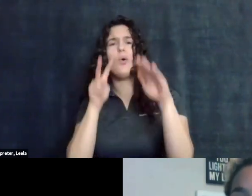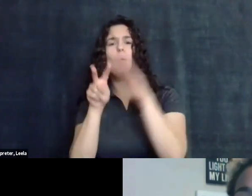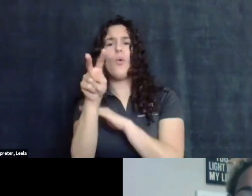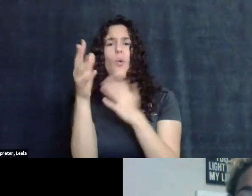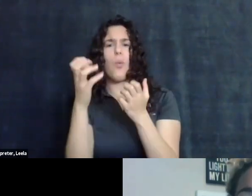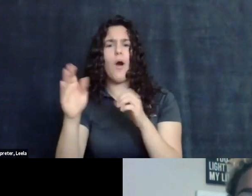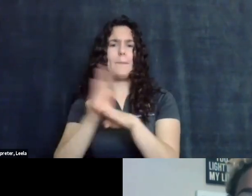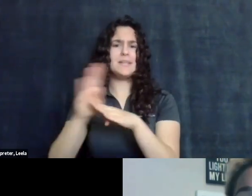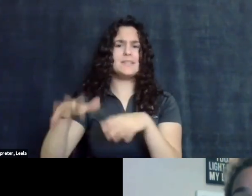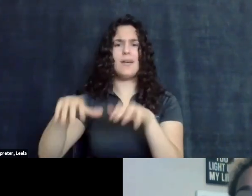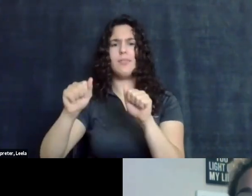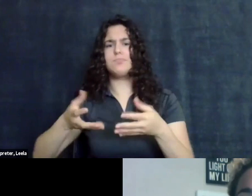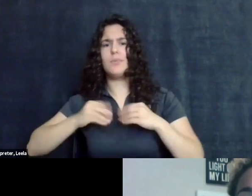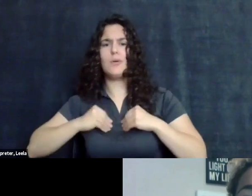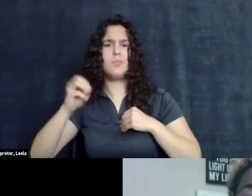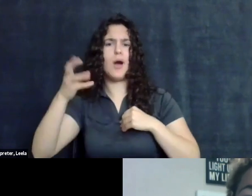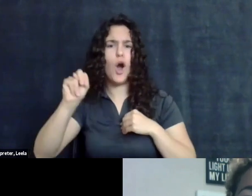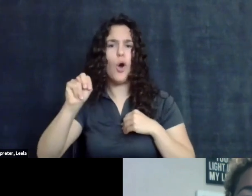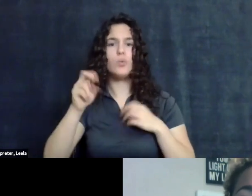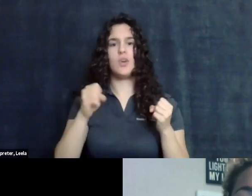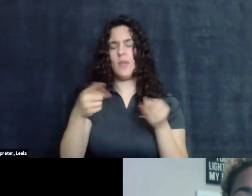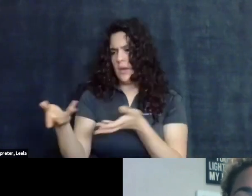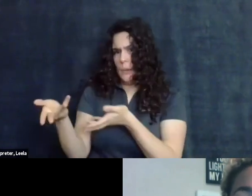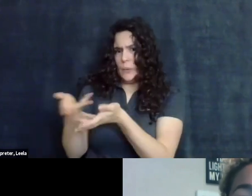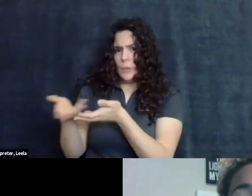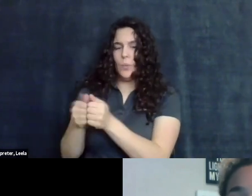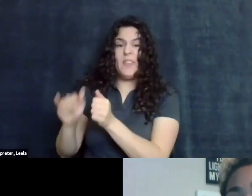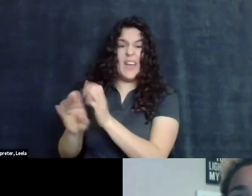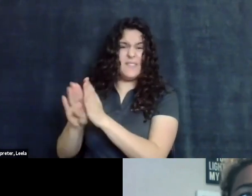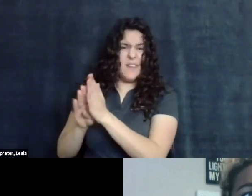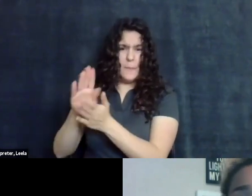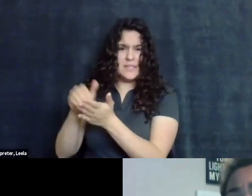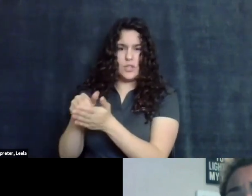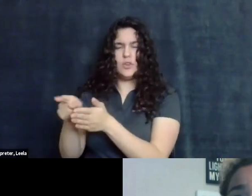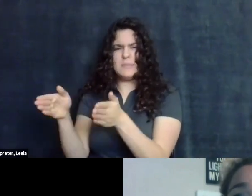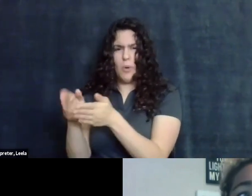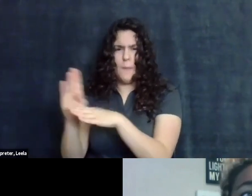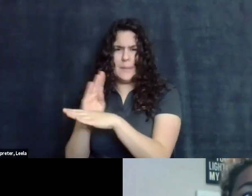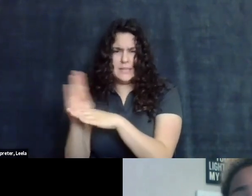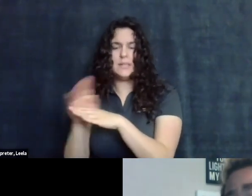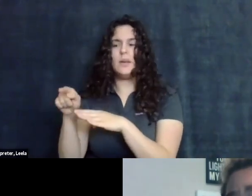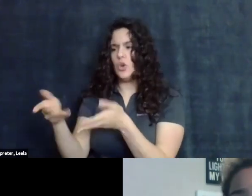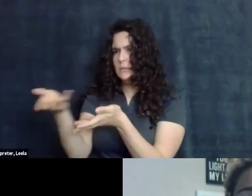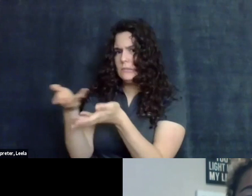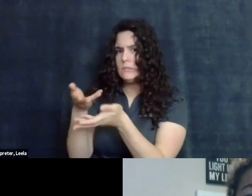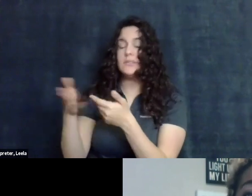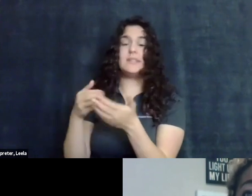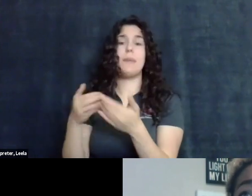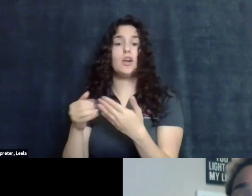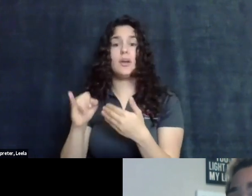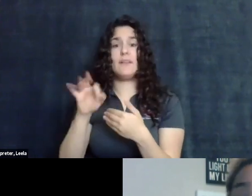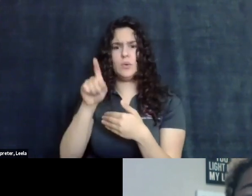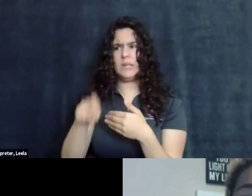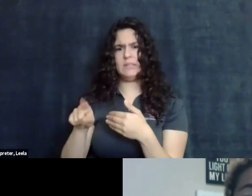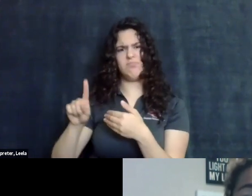since we have that partnership with the Small Business Development Center, if you need anything as far as a consultation,